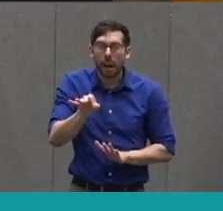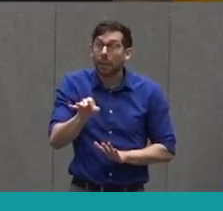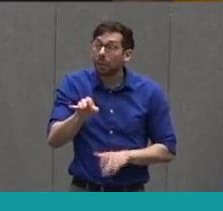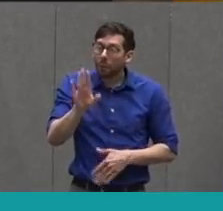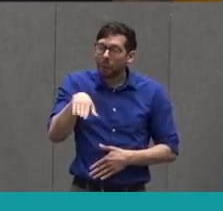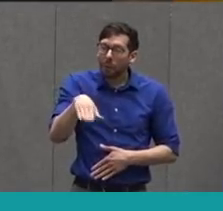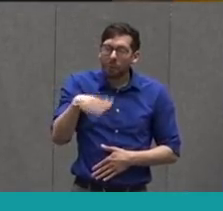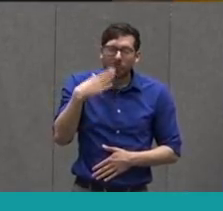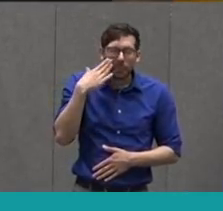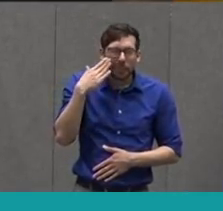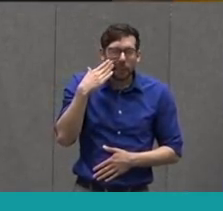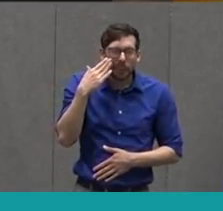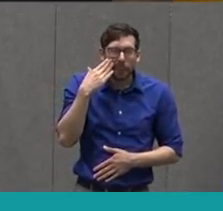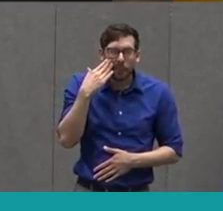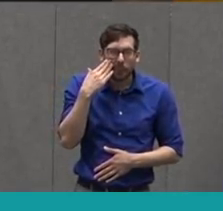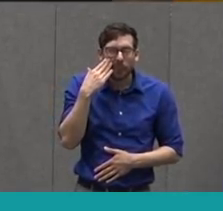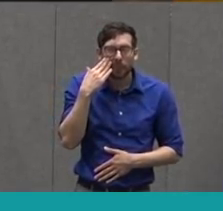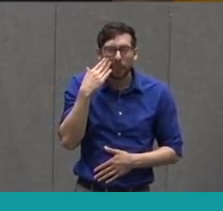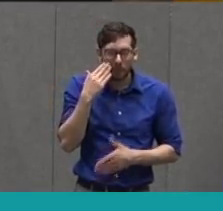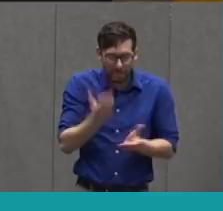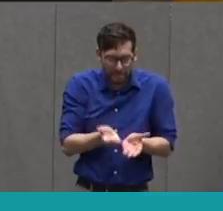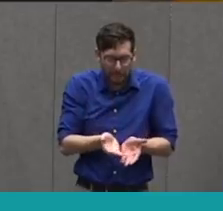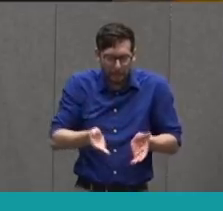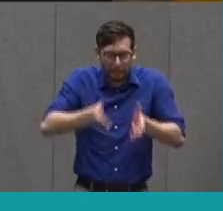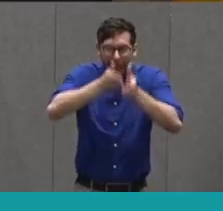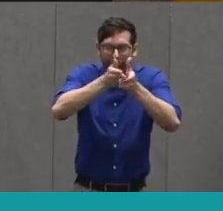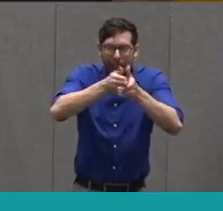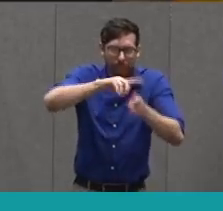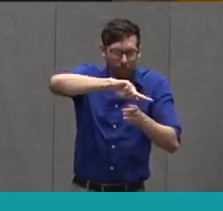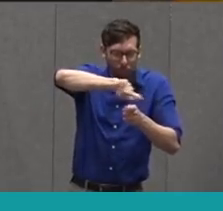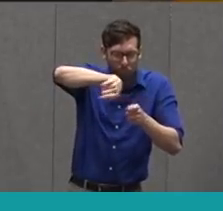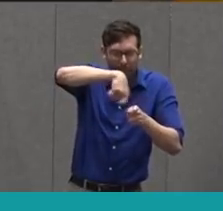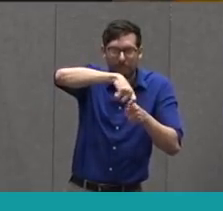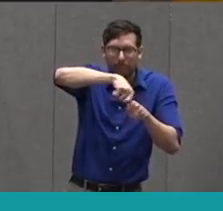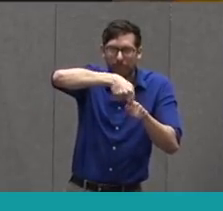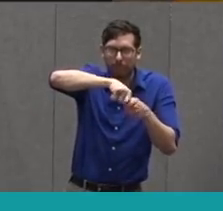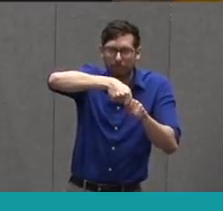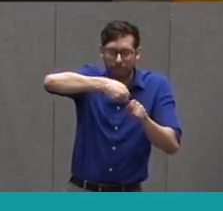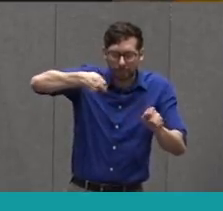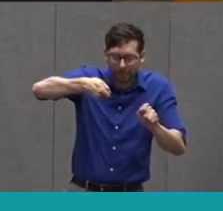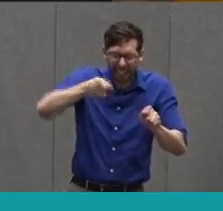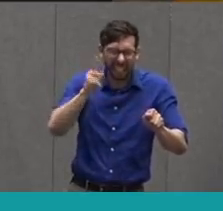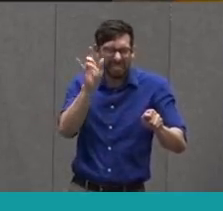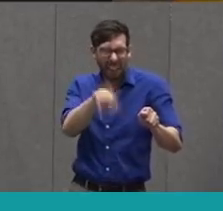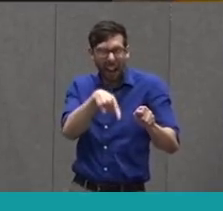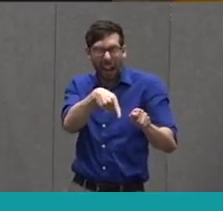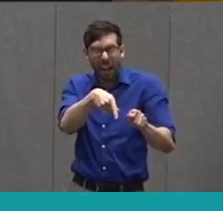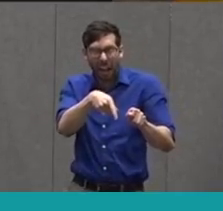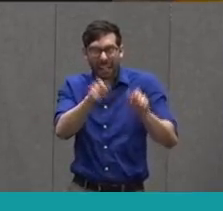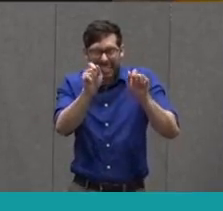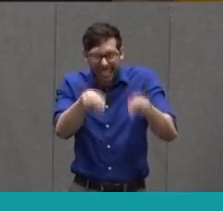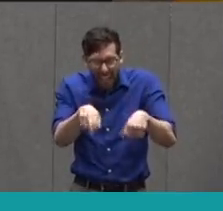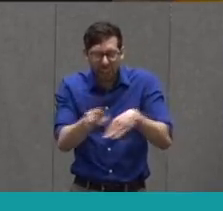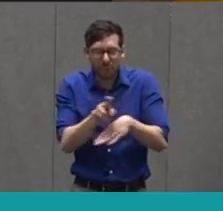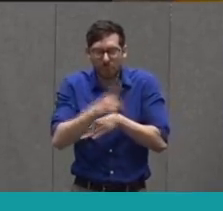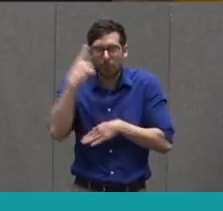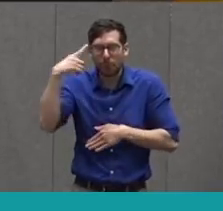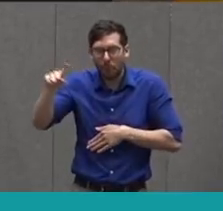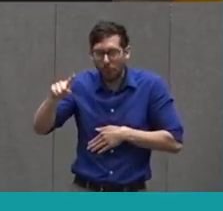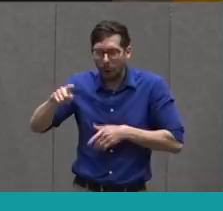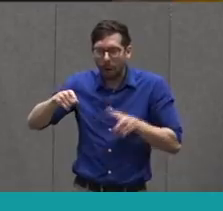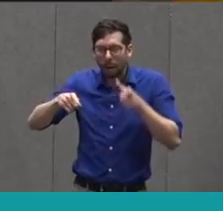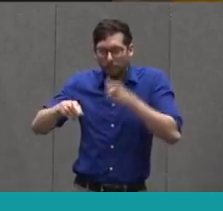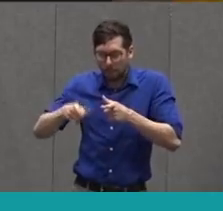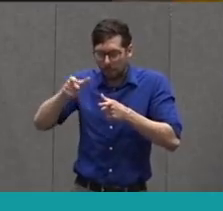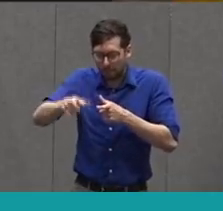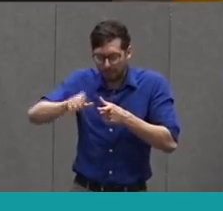ties that come on bags at the produce aisle at the grocery store, sometimes those twist ties are really helpful to hold things together. So you could put